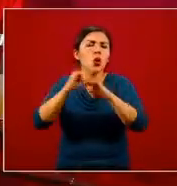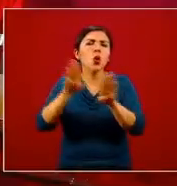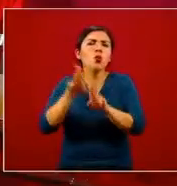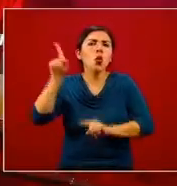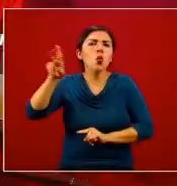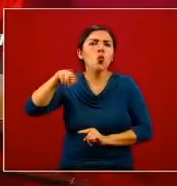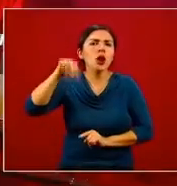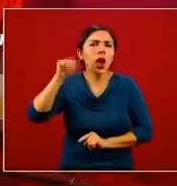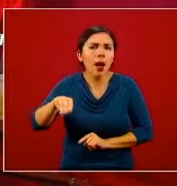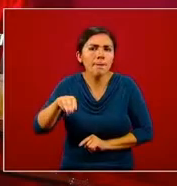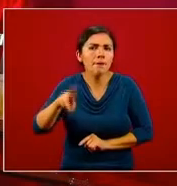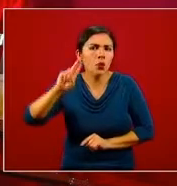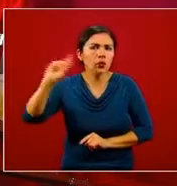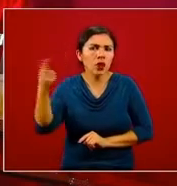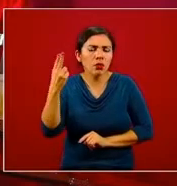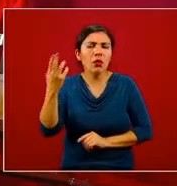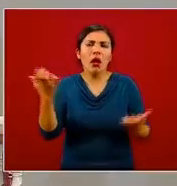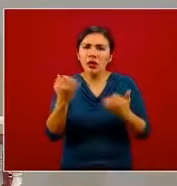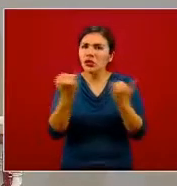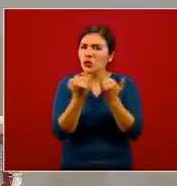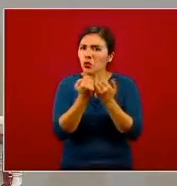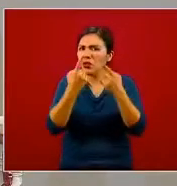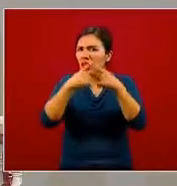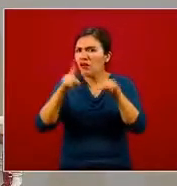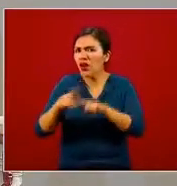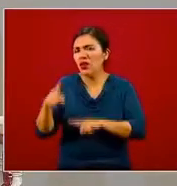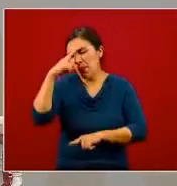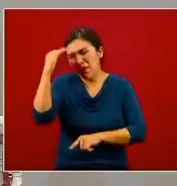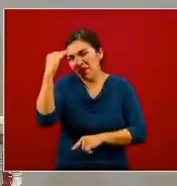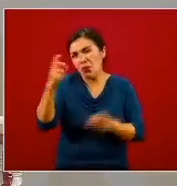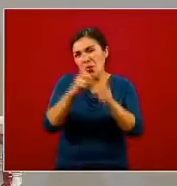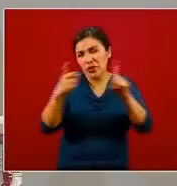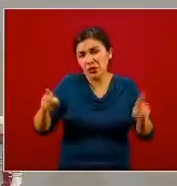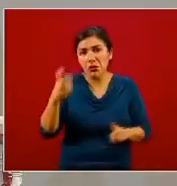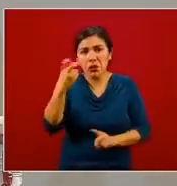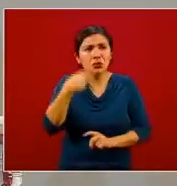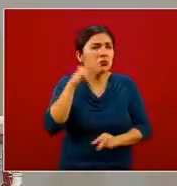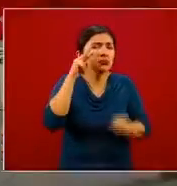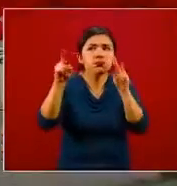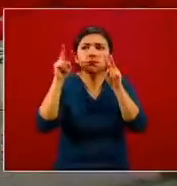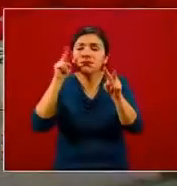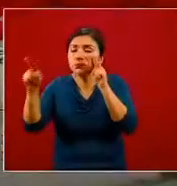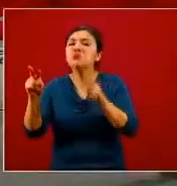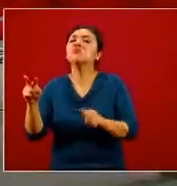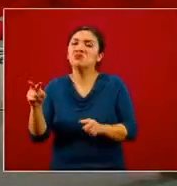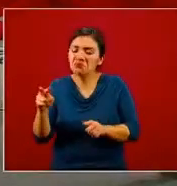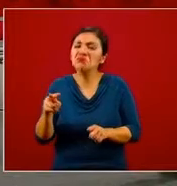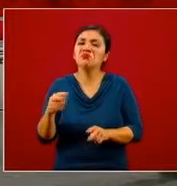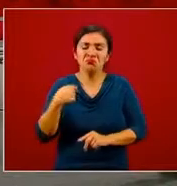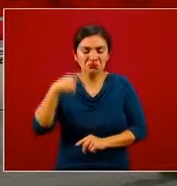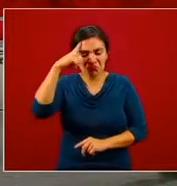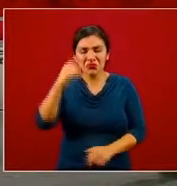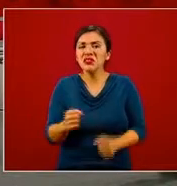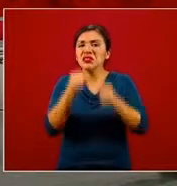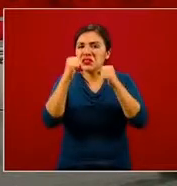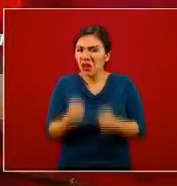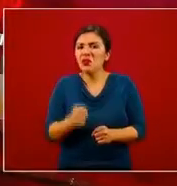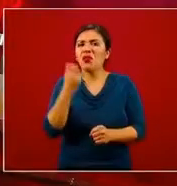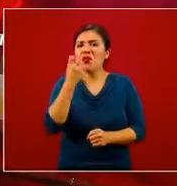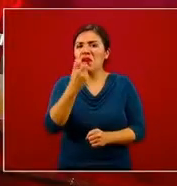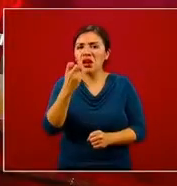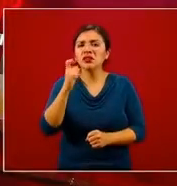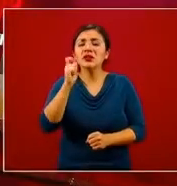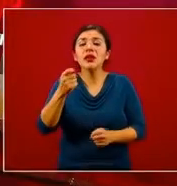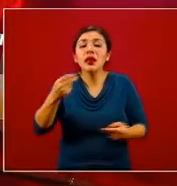There are other ventilators also that have been proposed from other public entities, and they're at